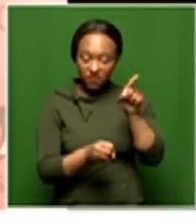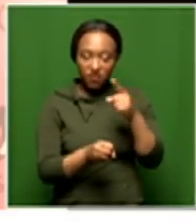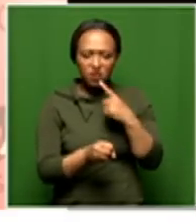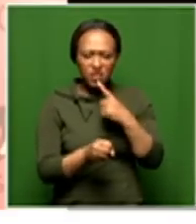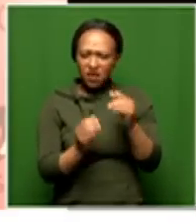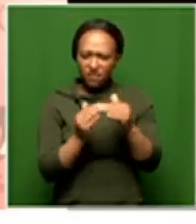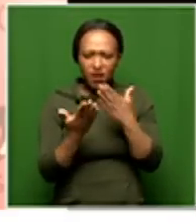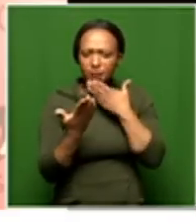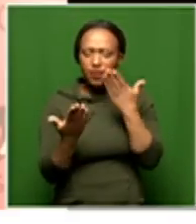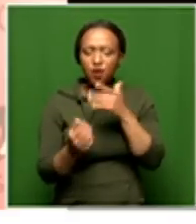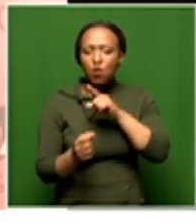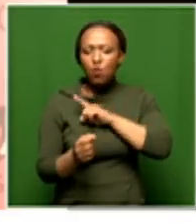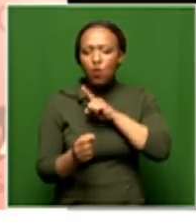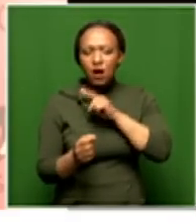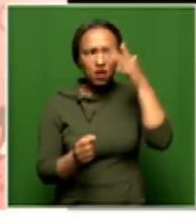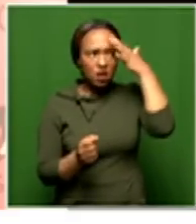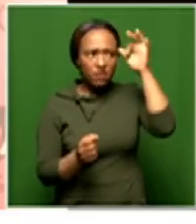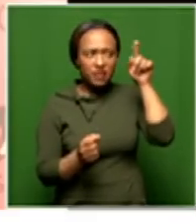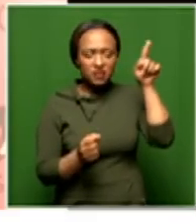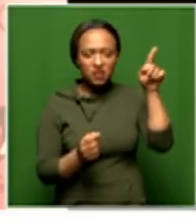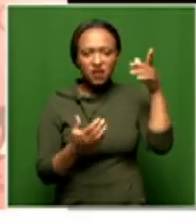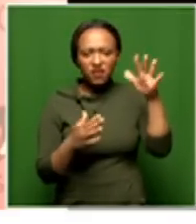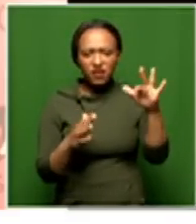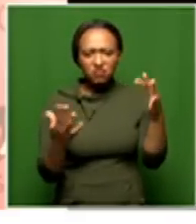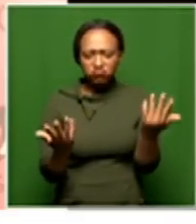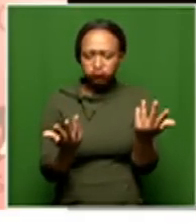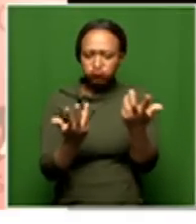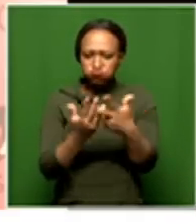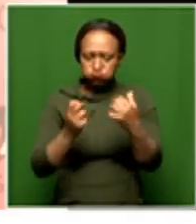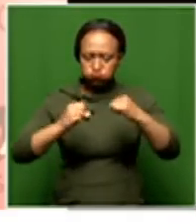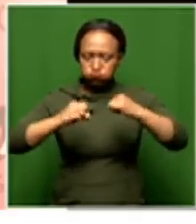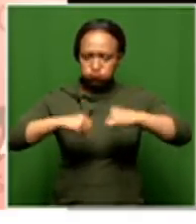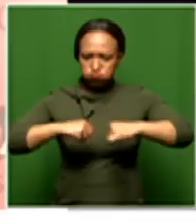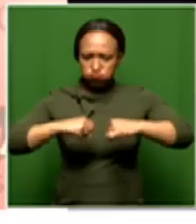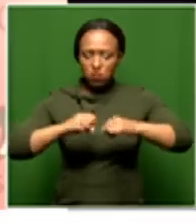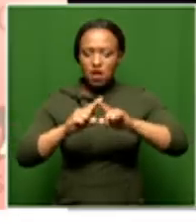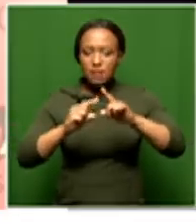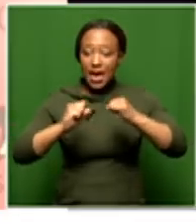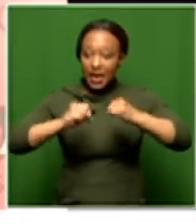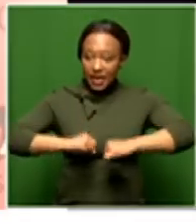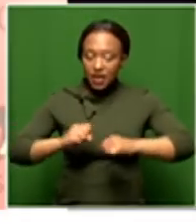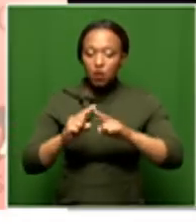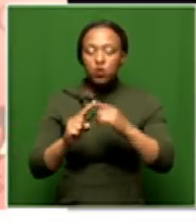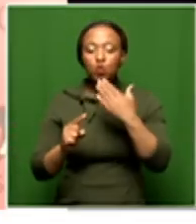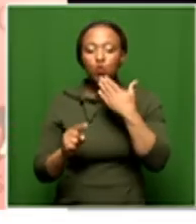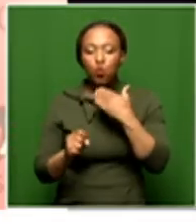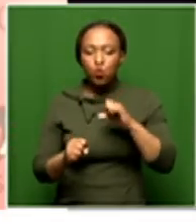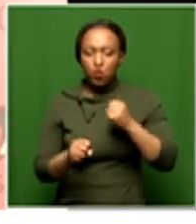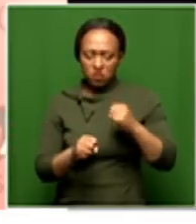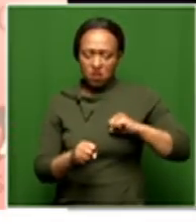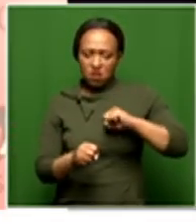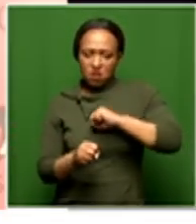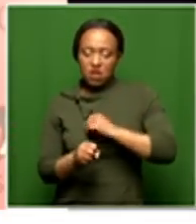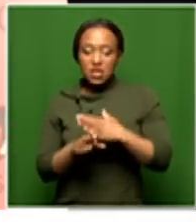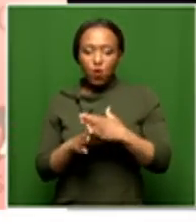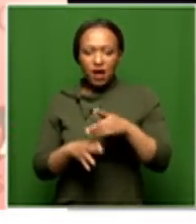it's unfair that government reneges on such a multi-year agreement that they've agreed upon with workers. And we